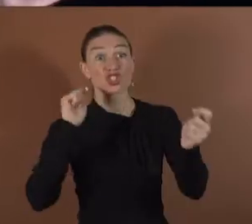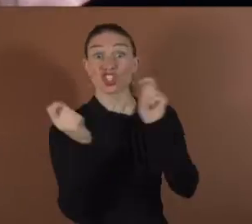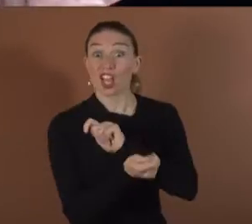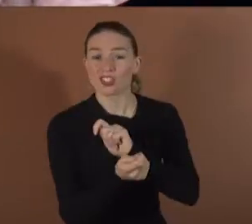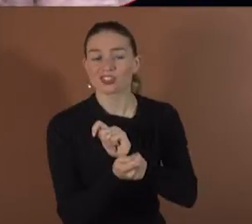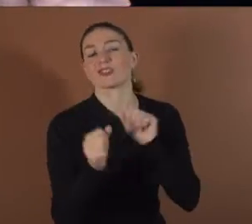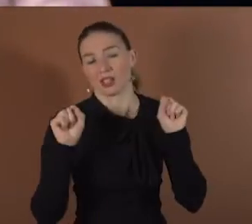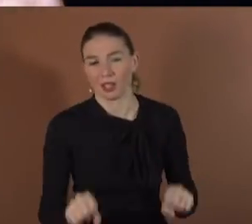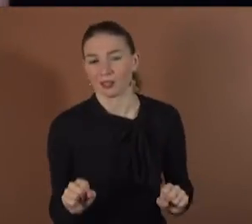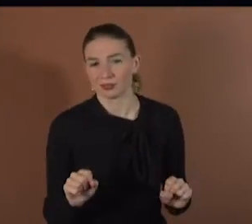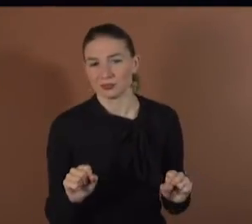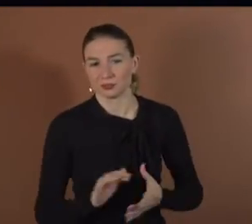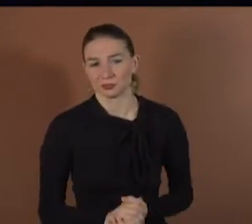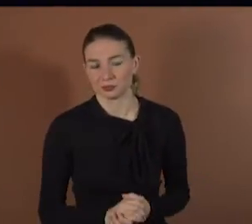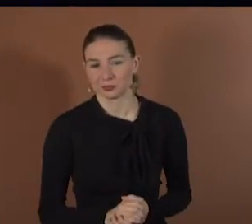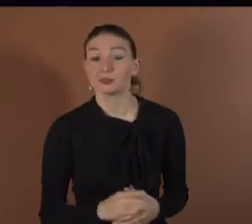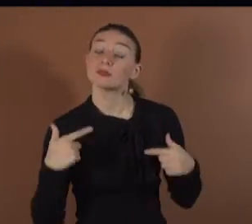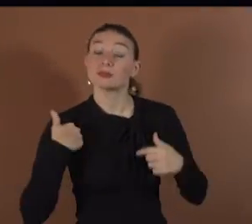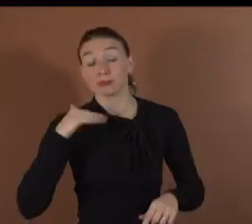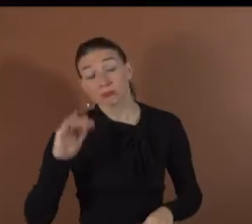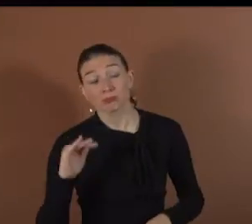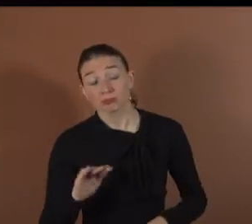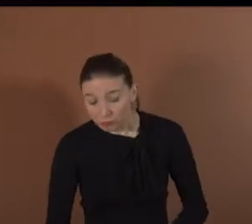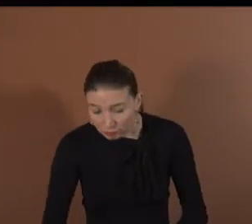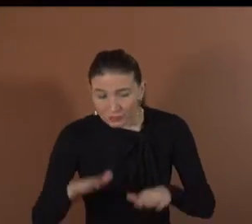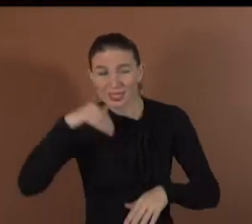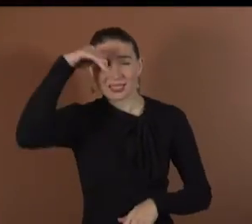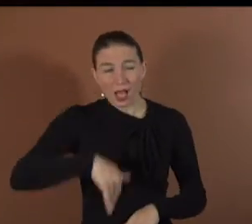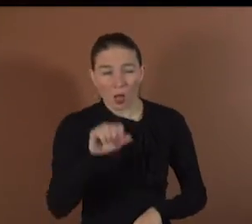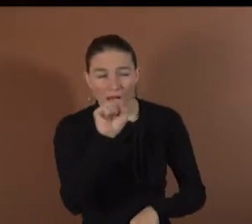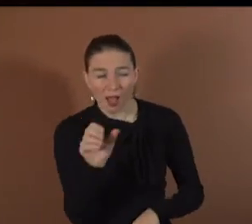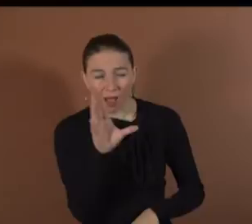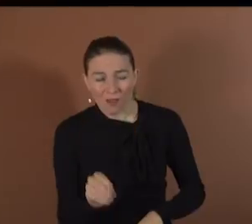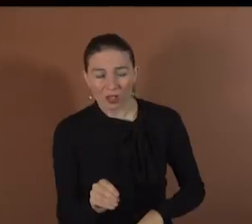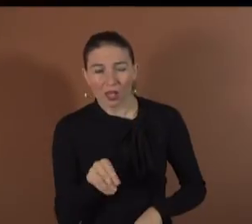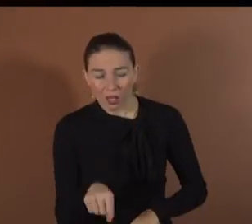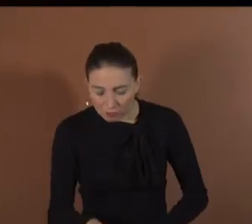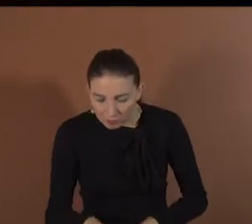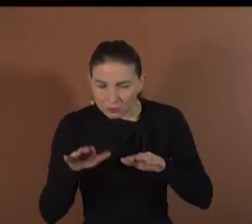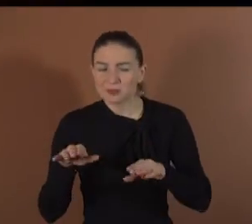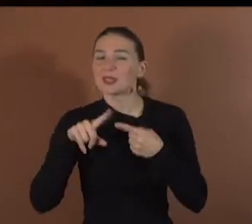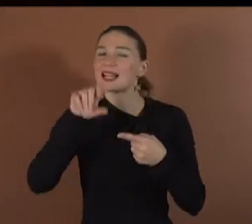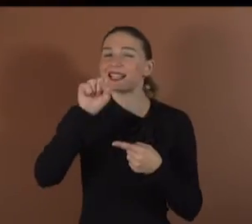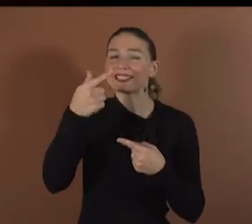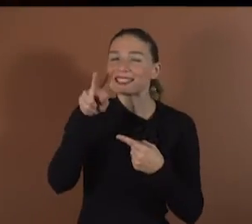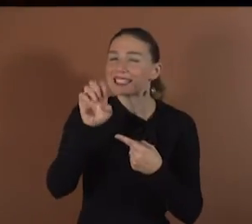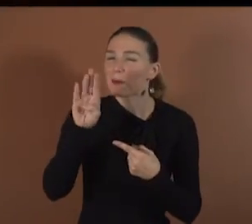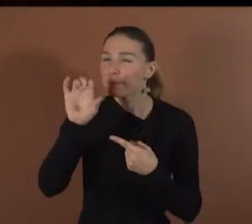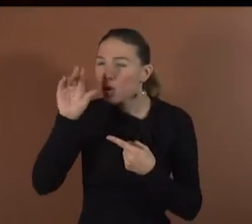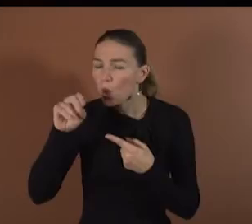young person growing up in South Africa, I had the privilege of being inspired by Steve Biko, Nelson